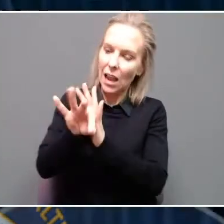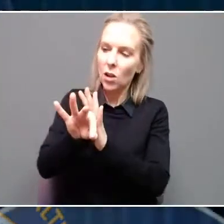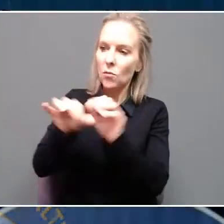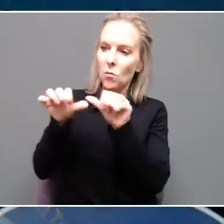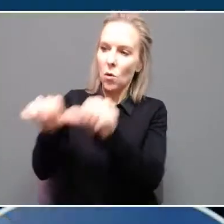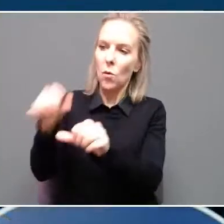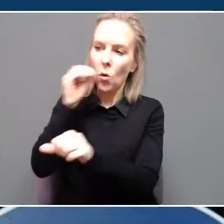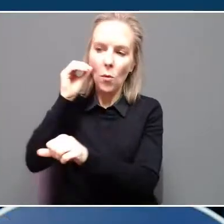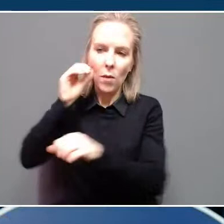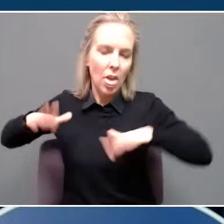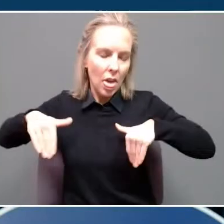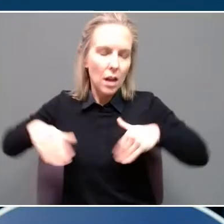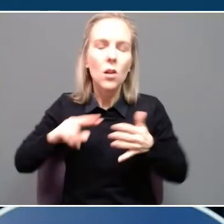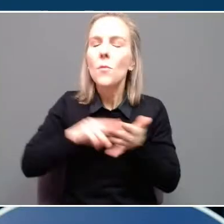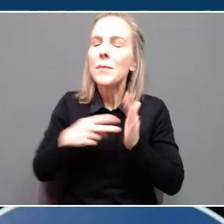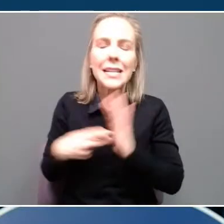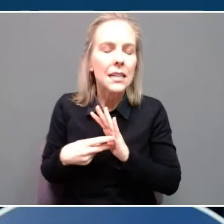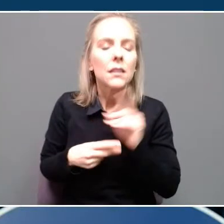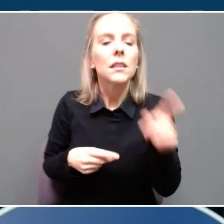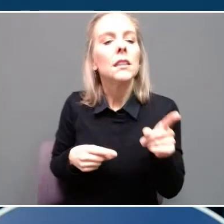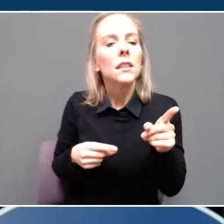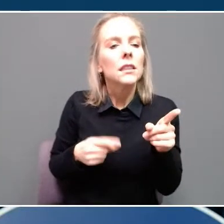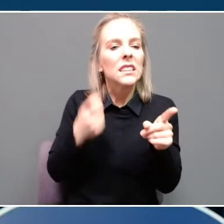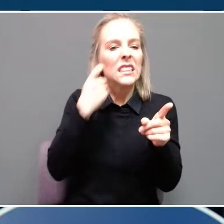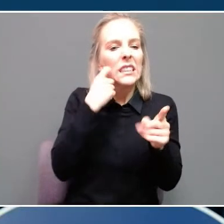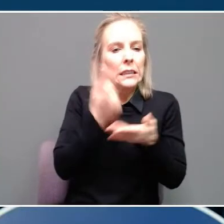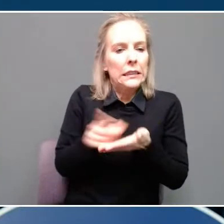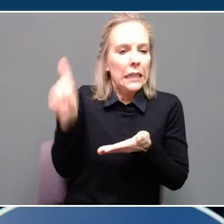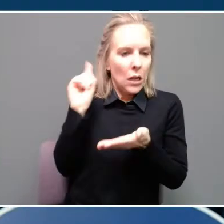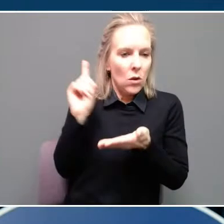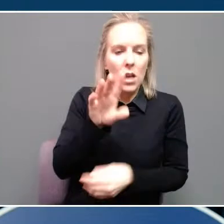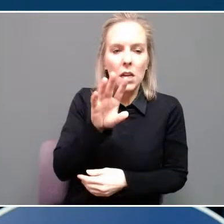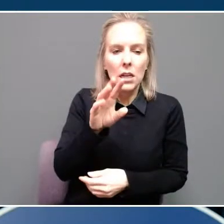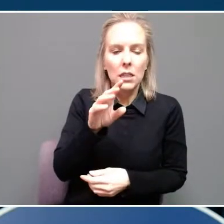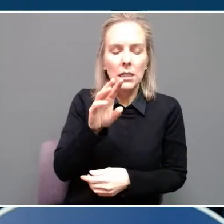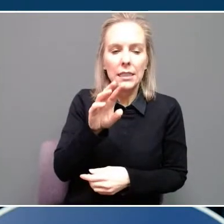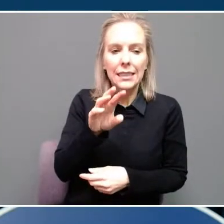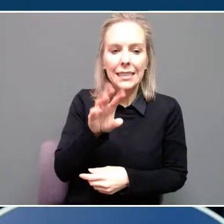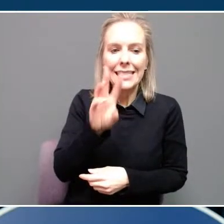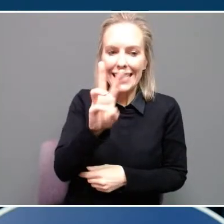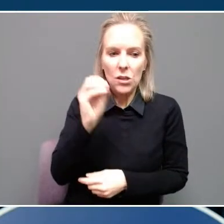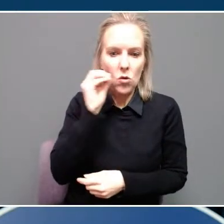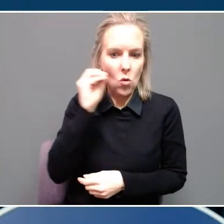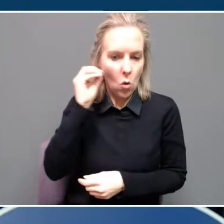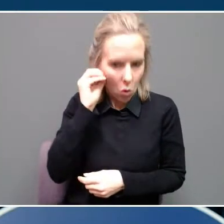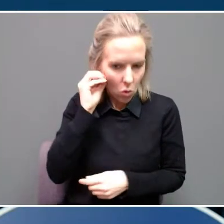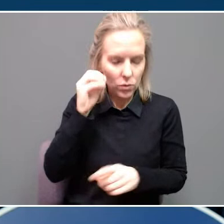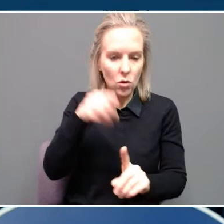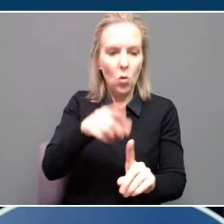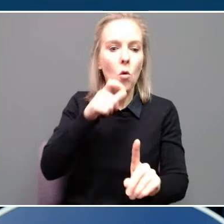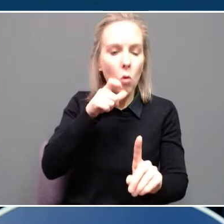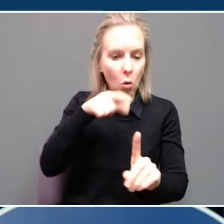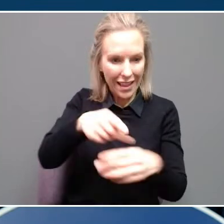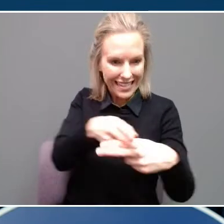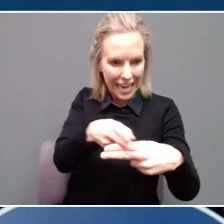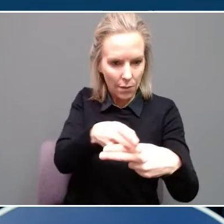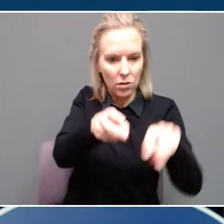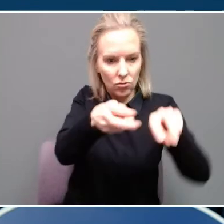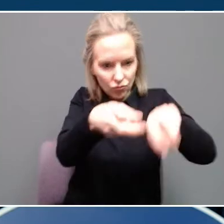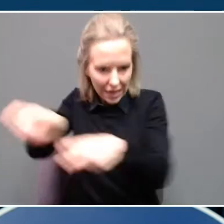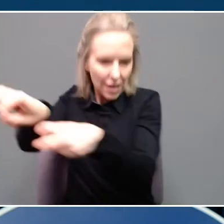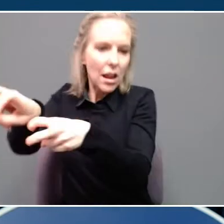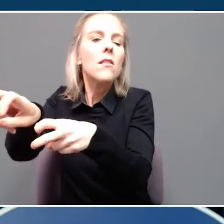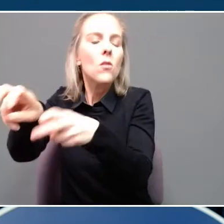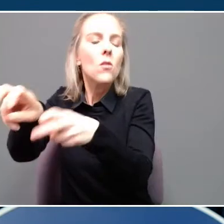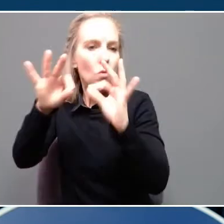what it means is that we've had, just since last week, 6 households transition out of the program. Those are good numbers because that means